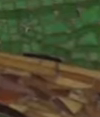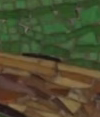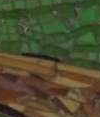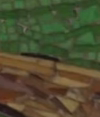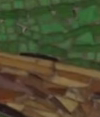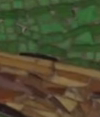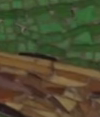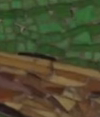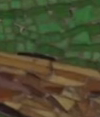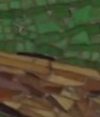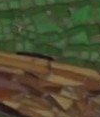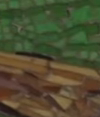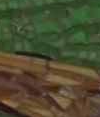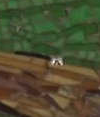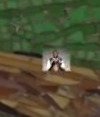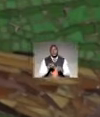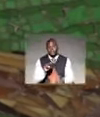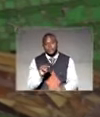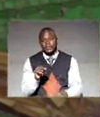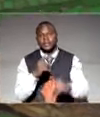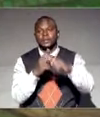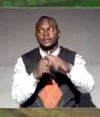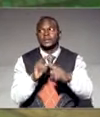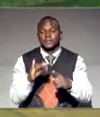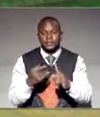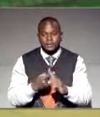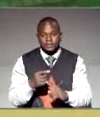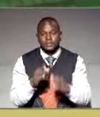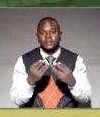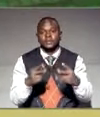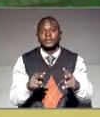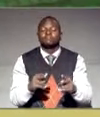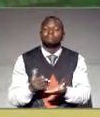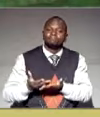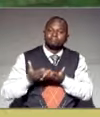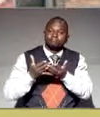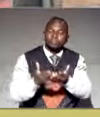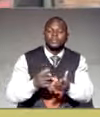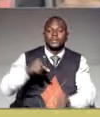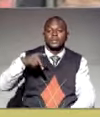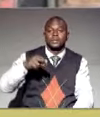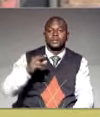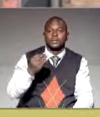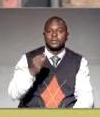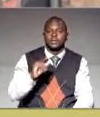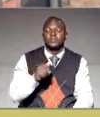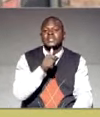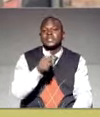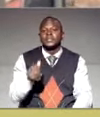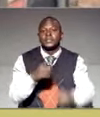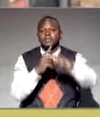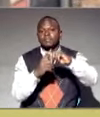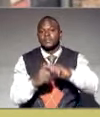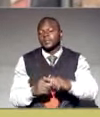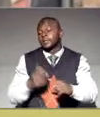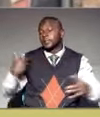As we plan to celebrate Uganda Matters Day next month, we have started with unveiling to you the profile of each martyr, starting from